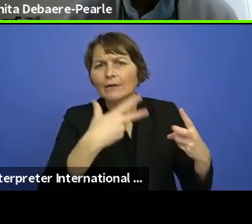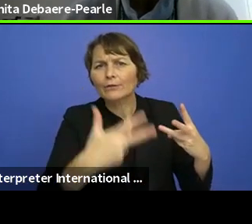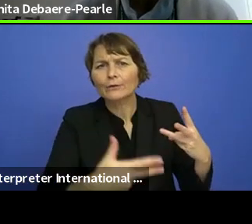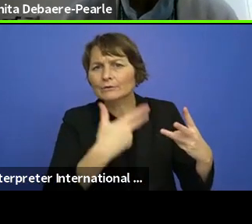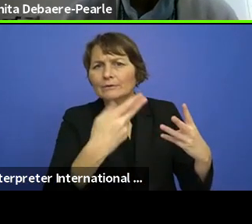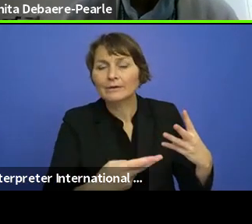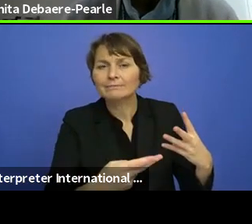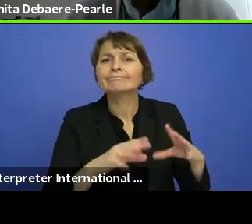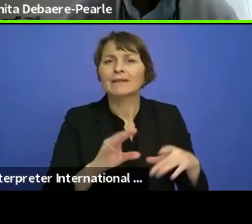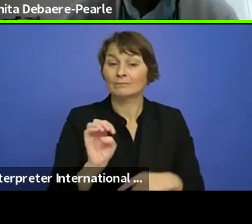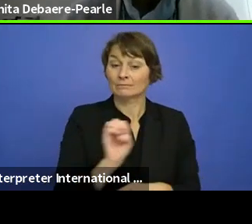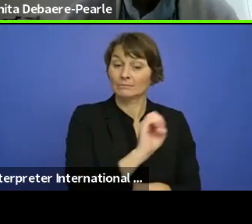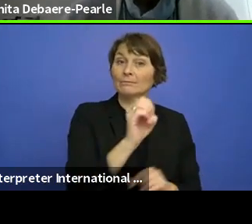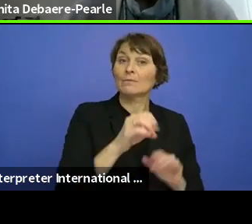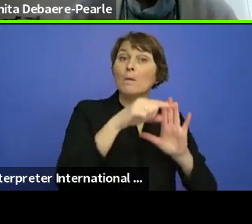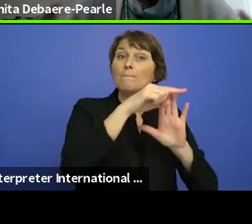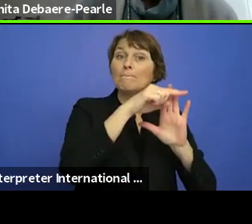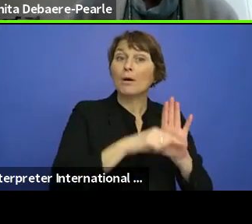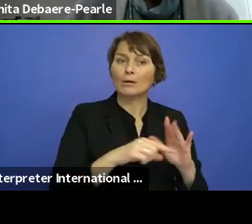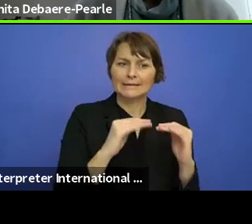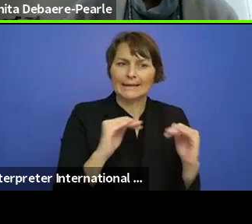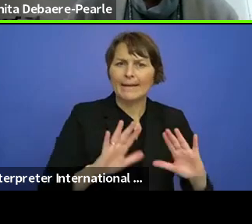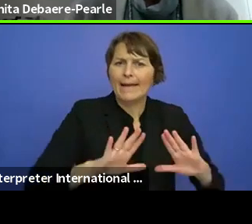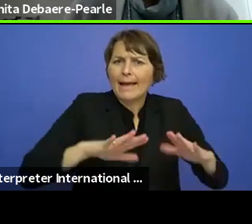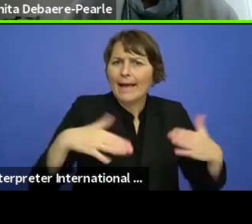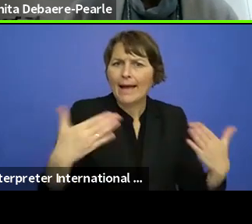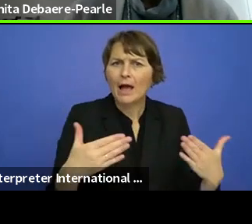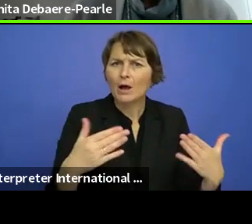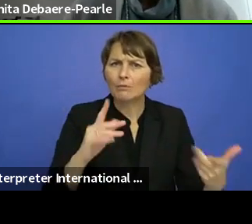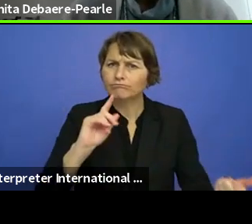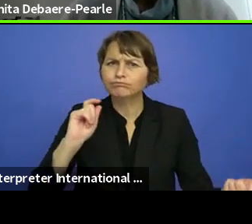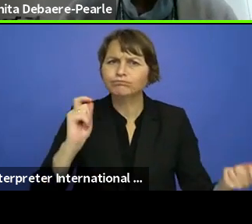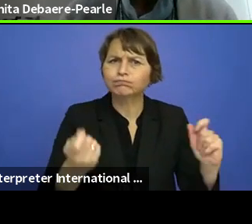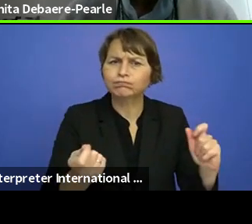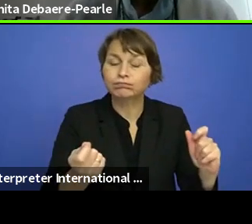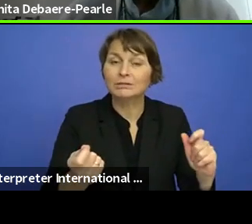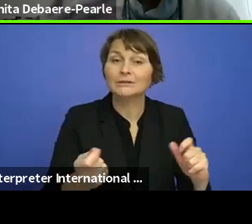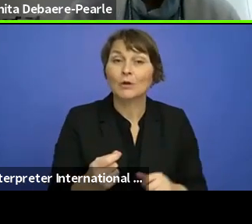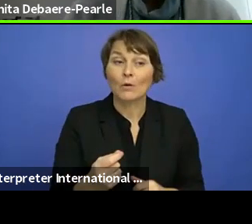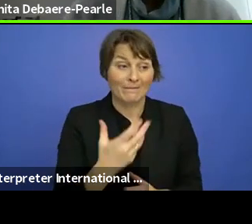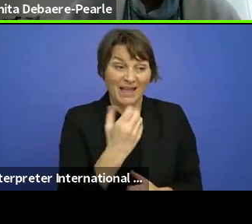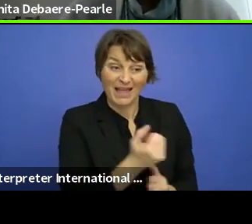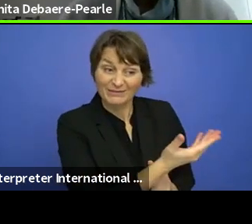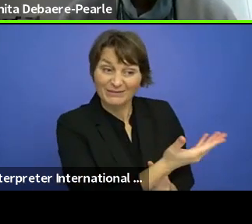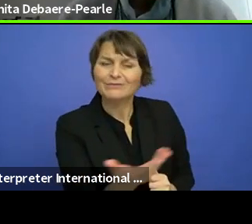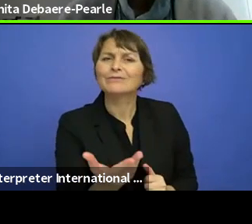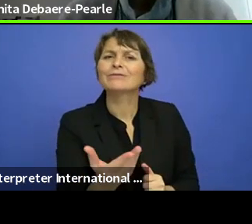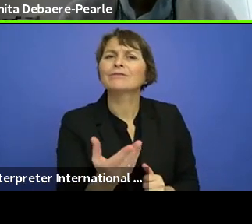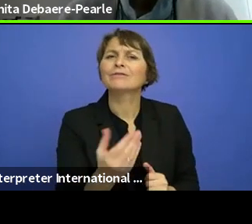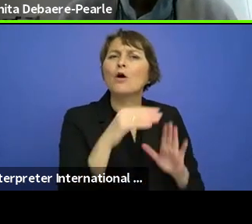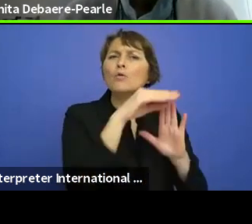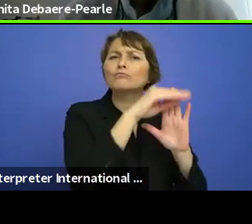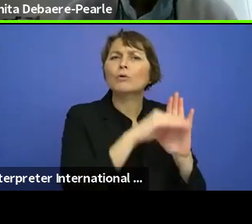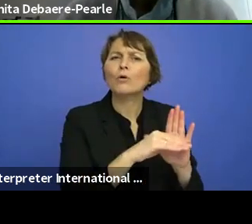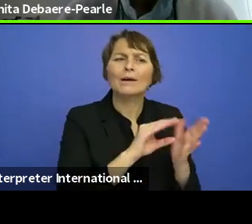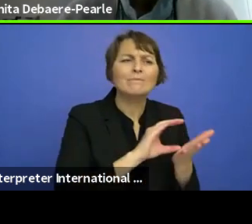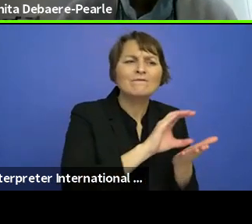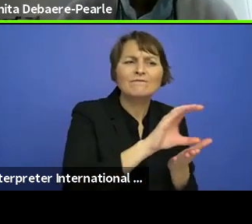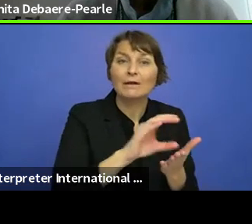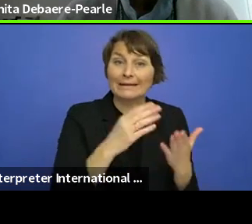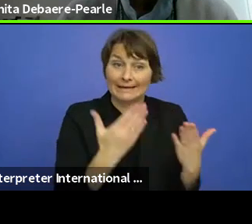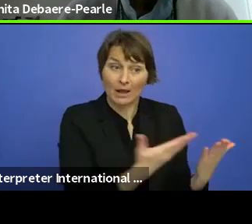support a process of change in the available funding programs and in the future funding